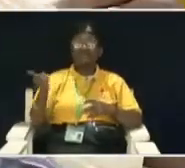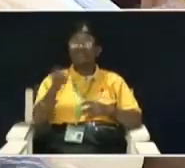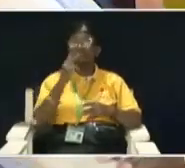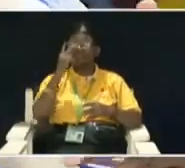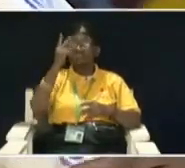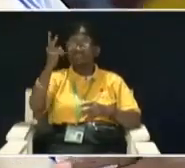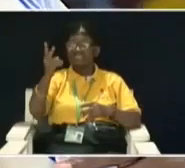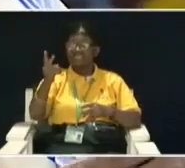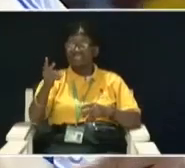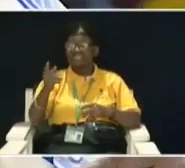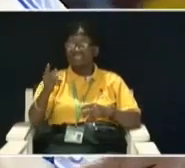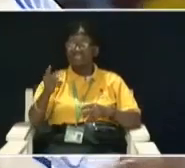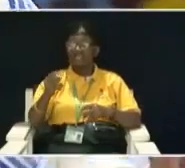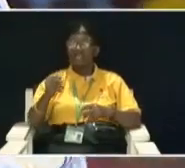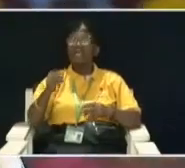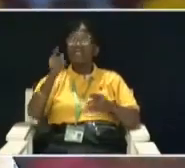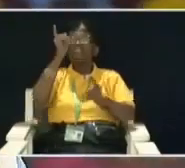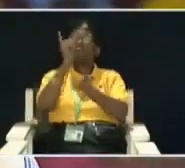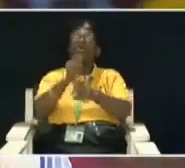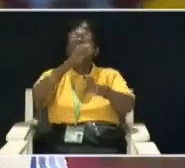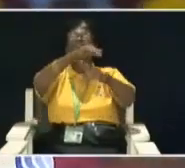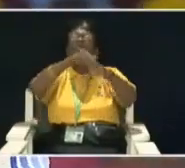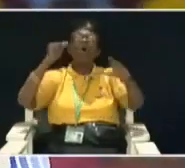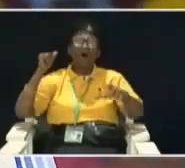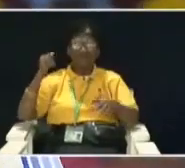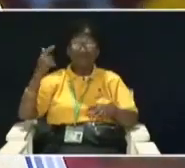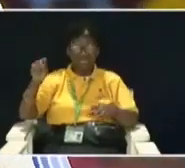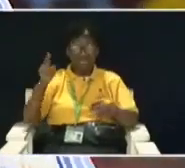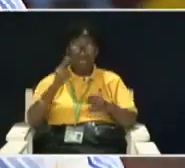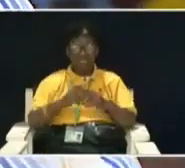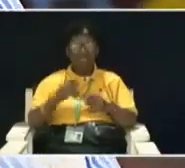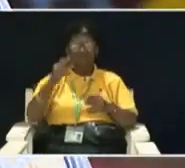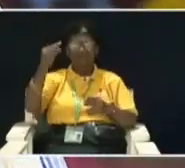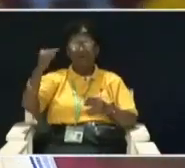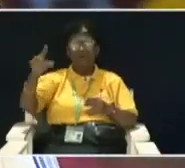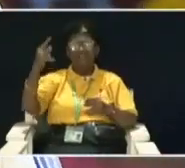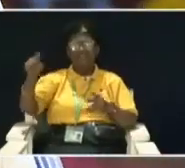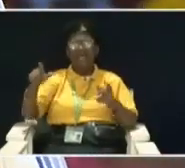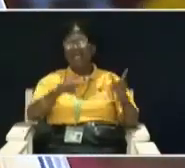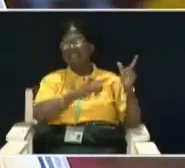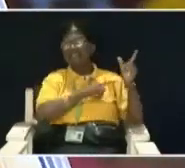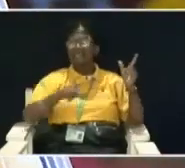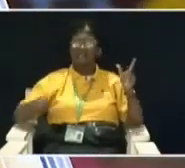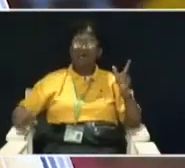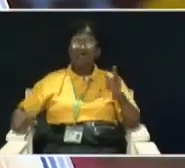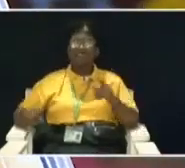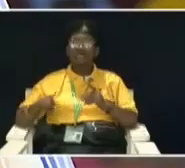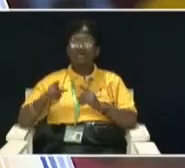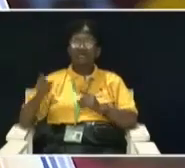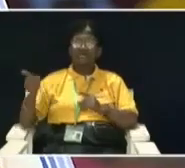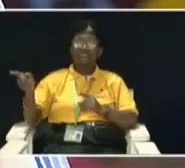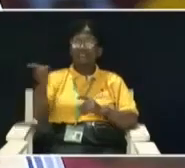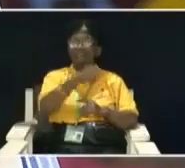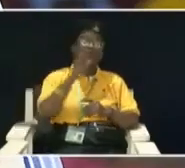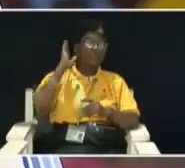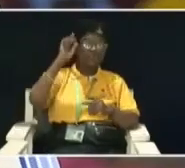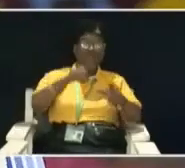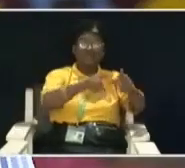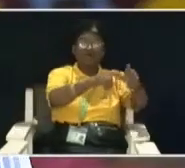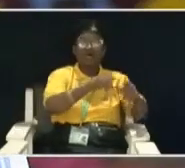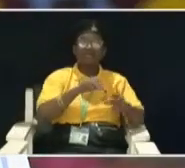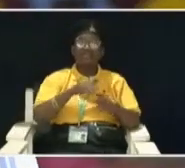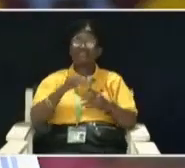call the name of the Lord, you will run into it and the enemy will not be able to touch you. He